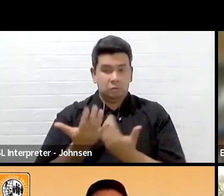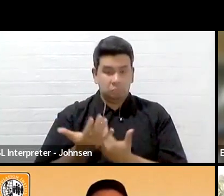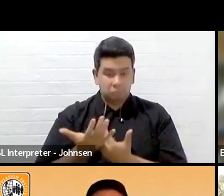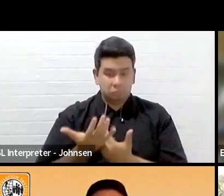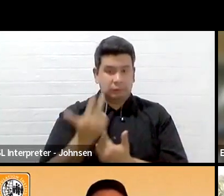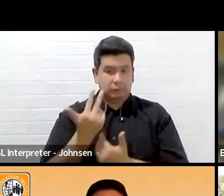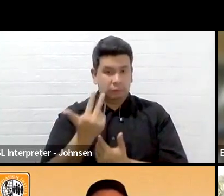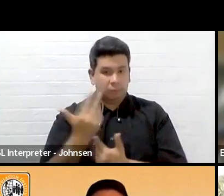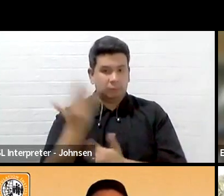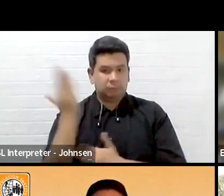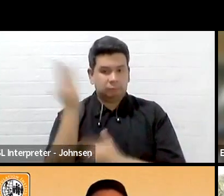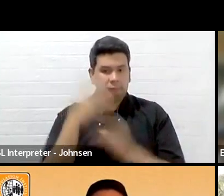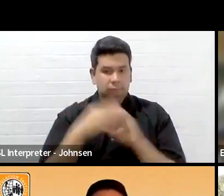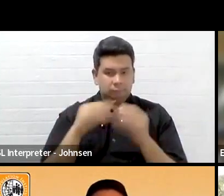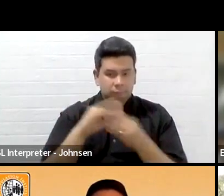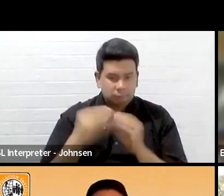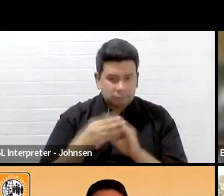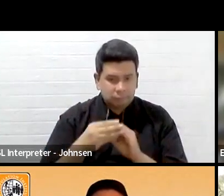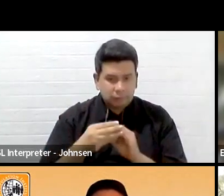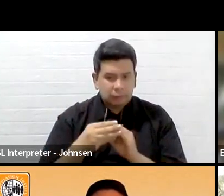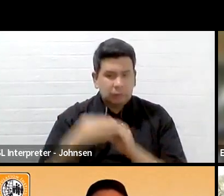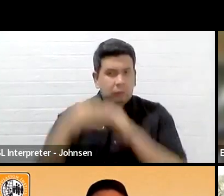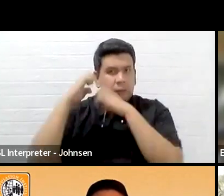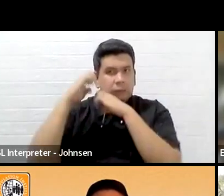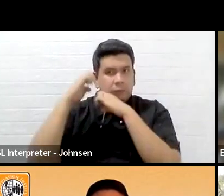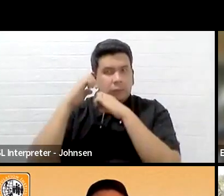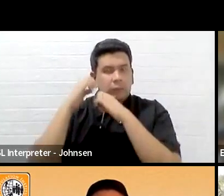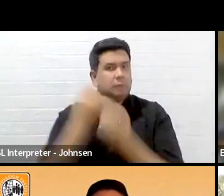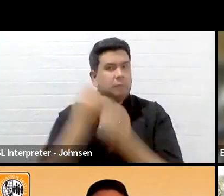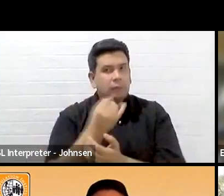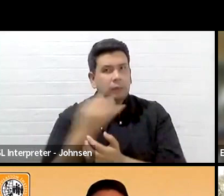namin, no? And because